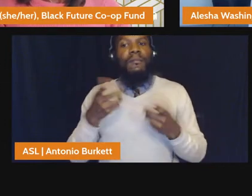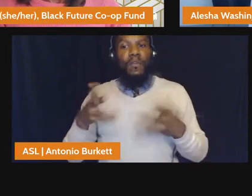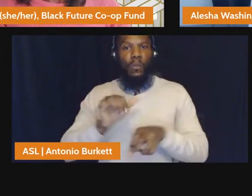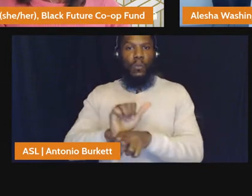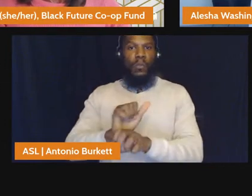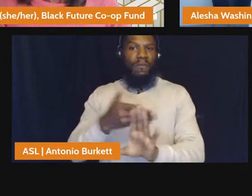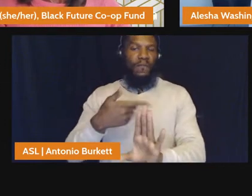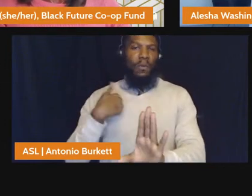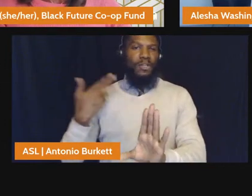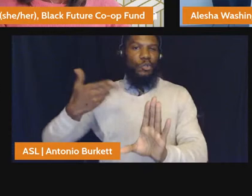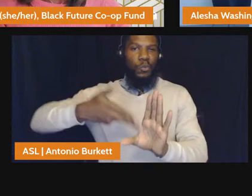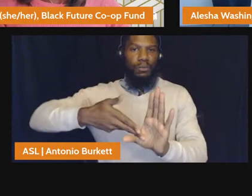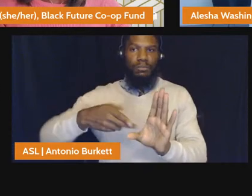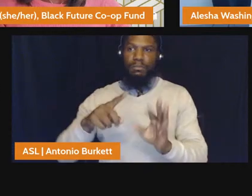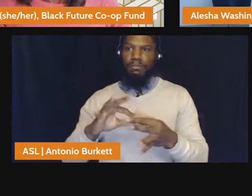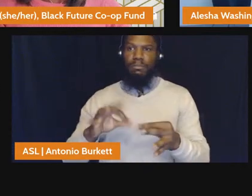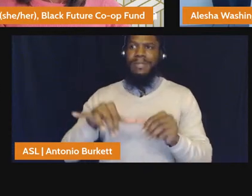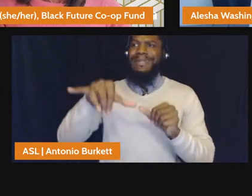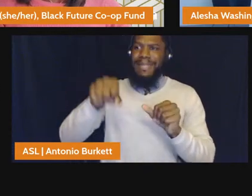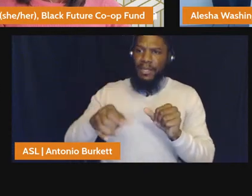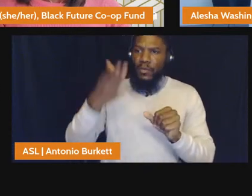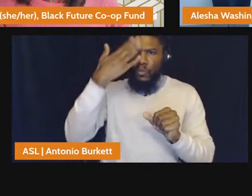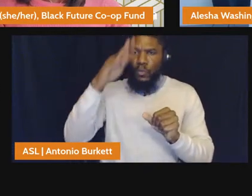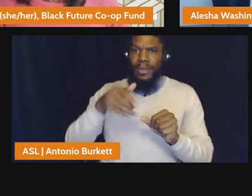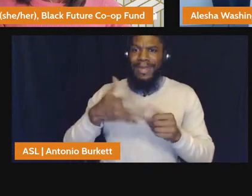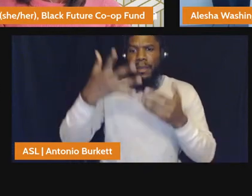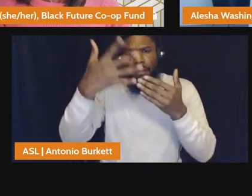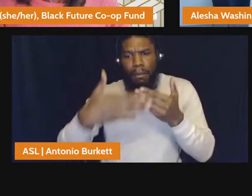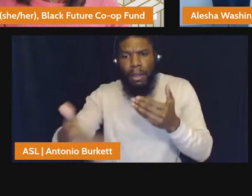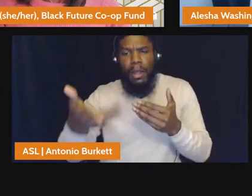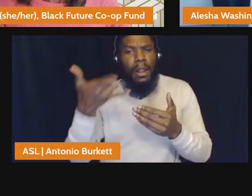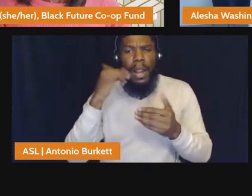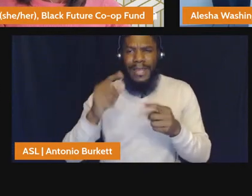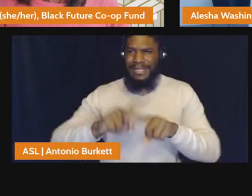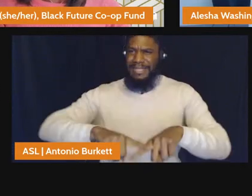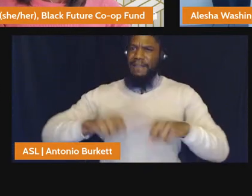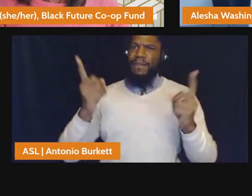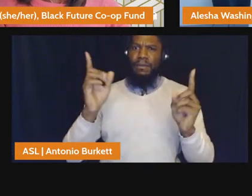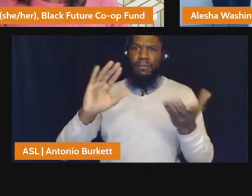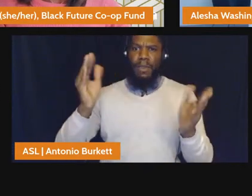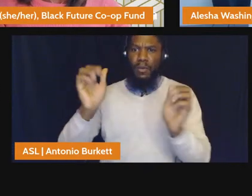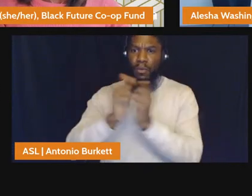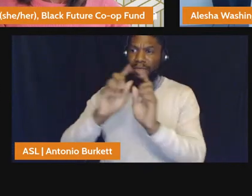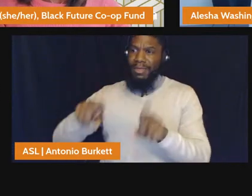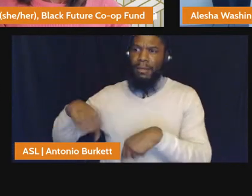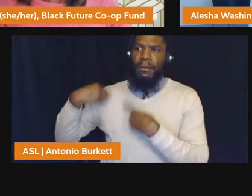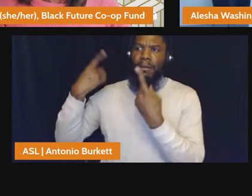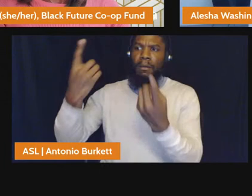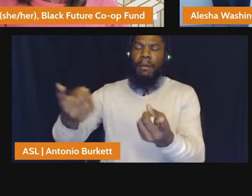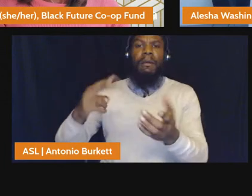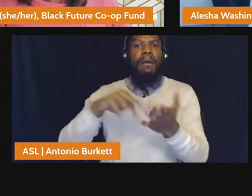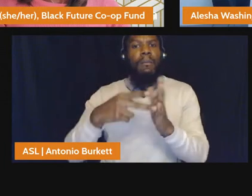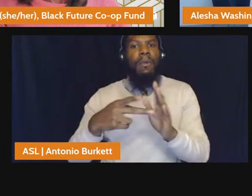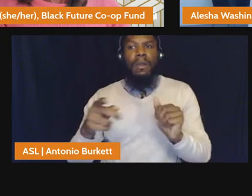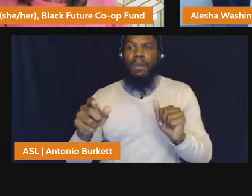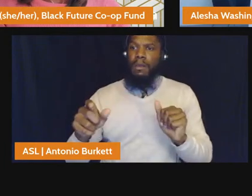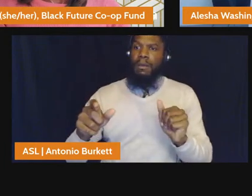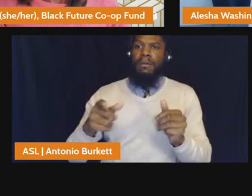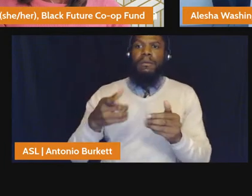to say, yes, we know that we're going to have a different situation, and we're going to have to be able to recognize when things are not